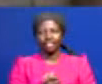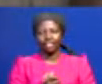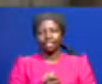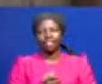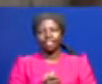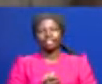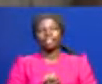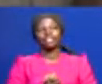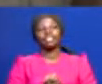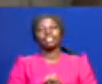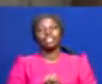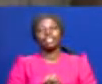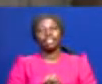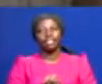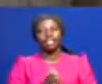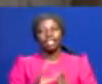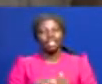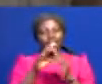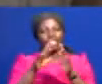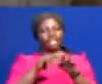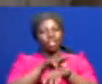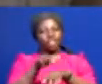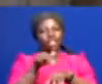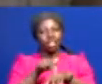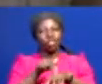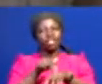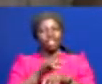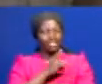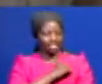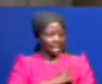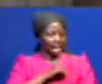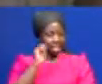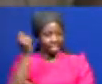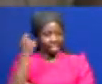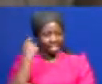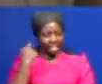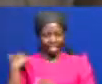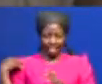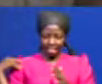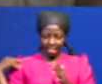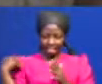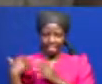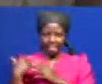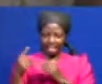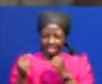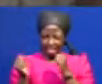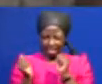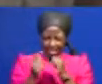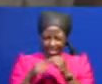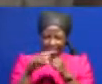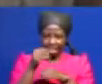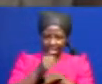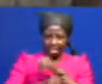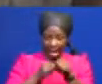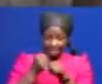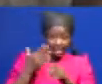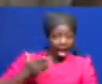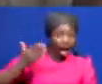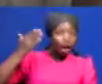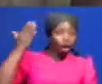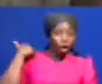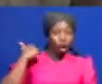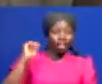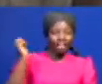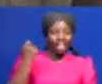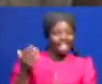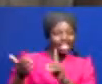heads of mission, dear Kenyans. 60 years ago, Kenya attained internal